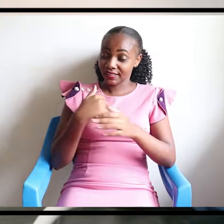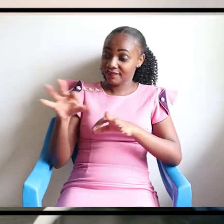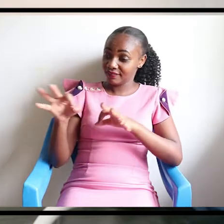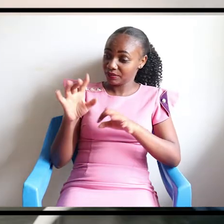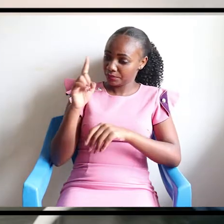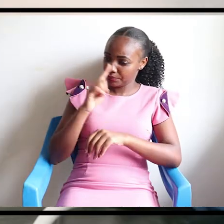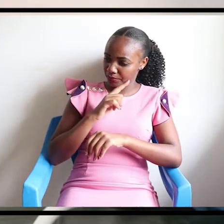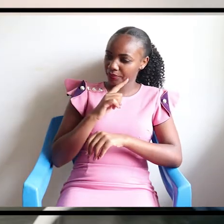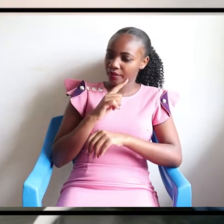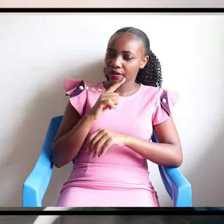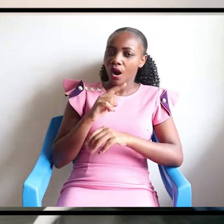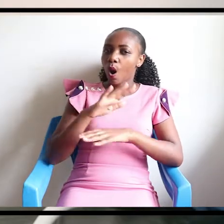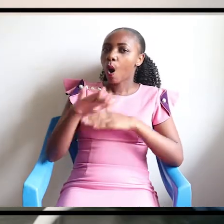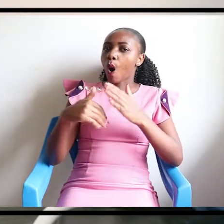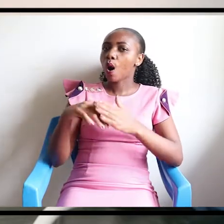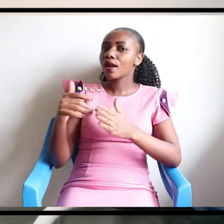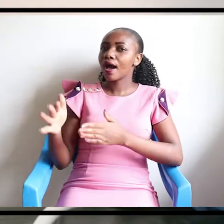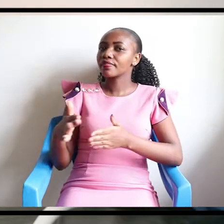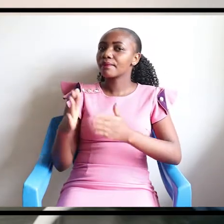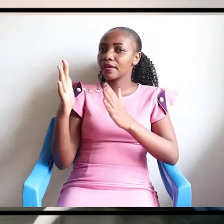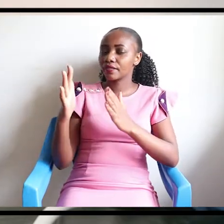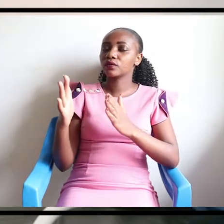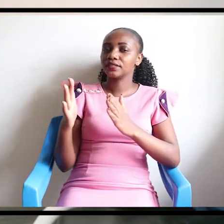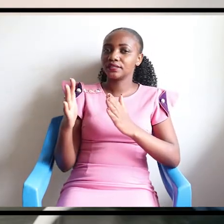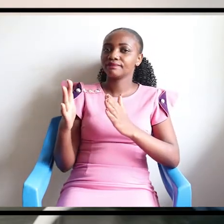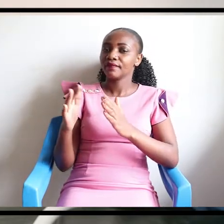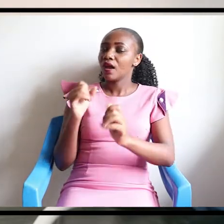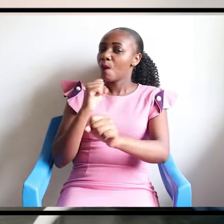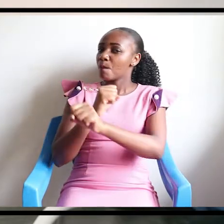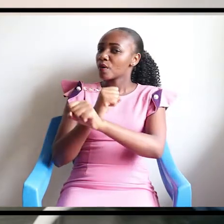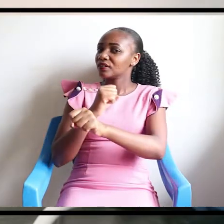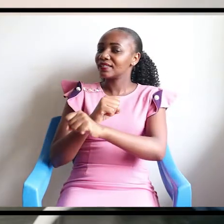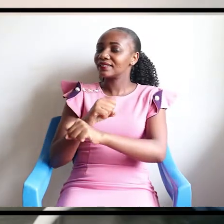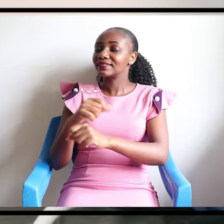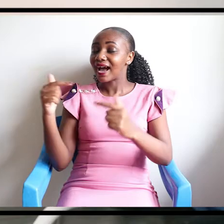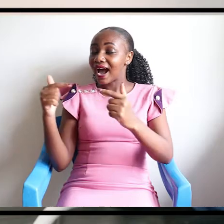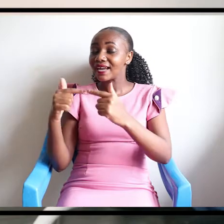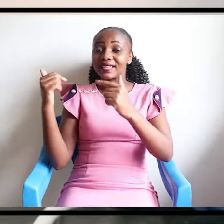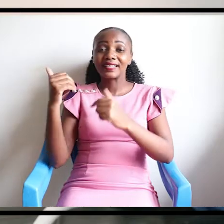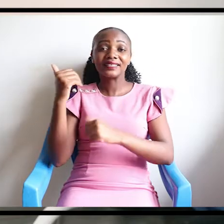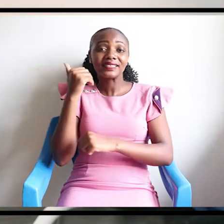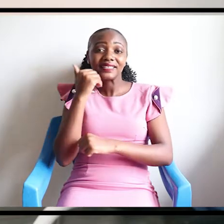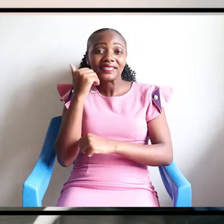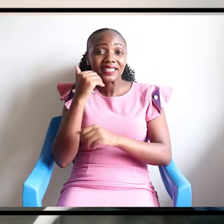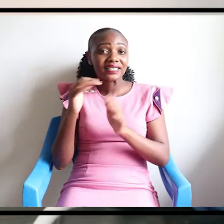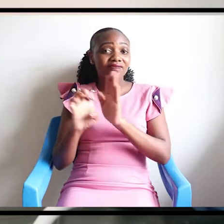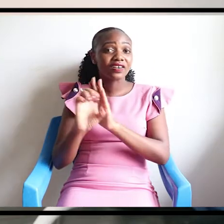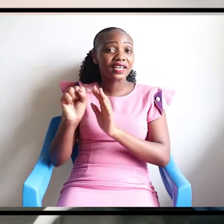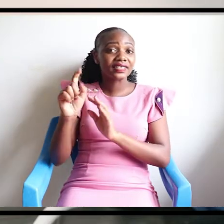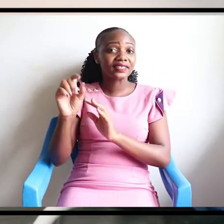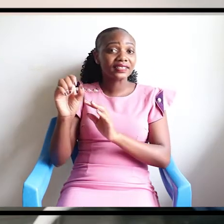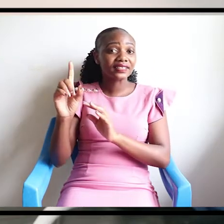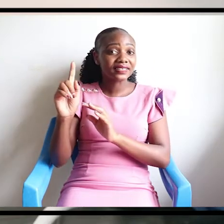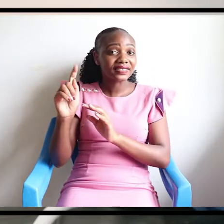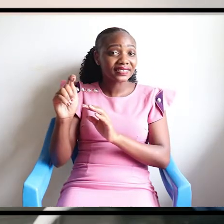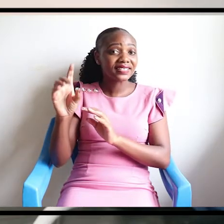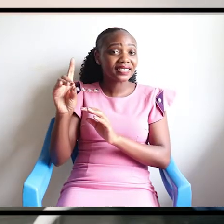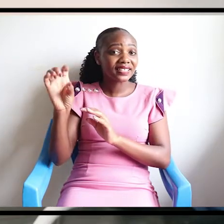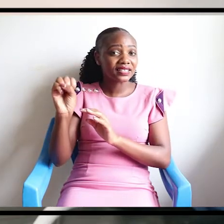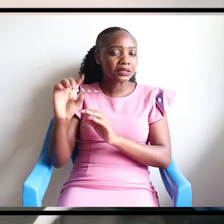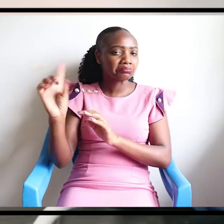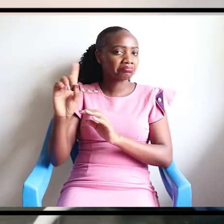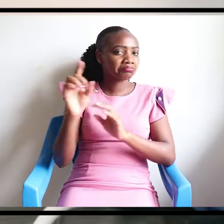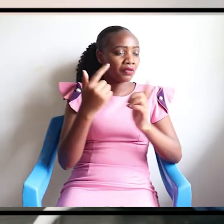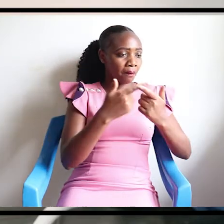explained, all the other methods, apart from the condoms, do not protect against STDs, including HIV. Mm-hmm. Only